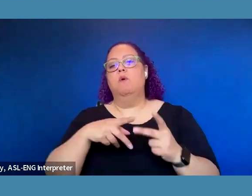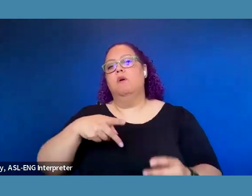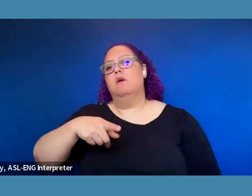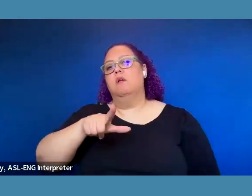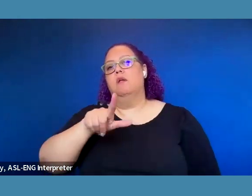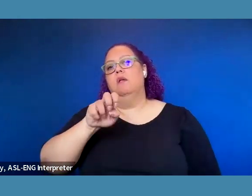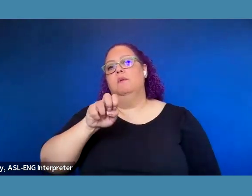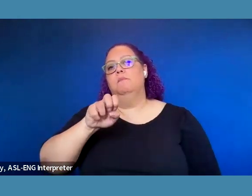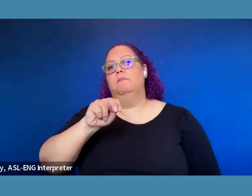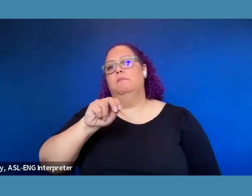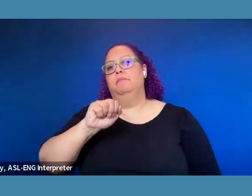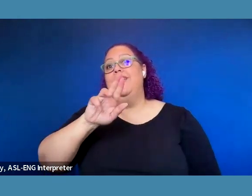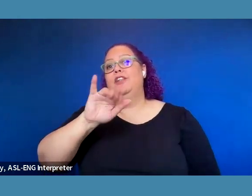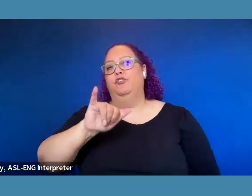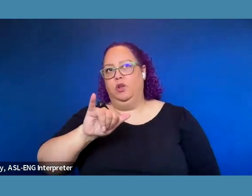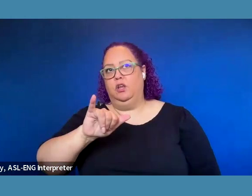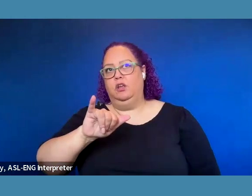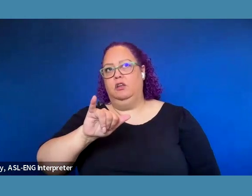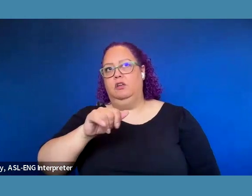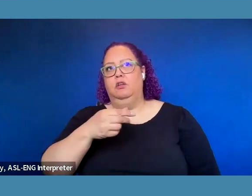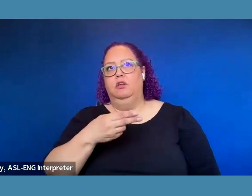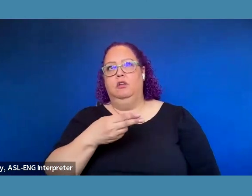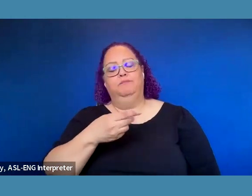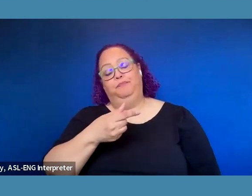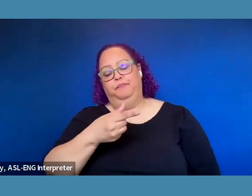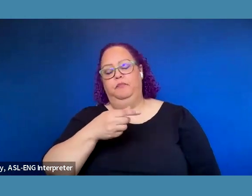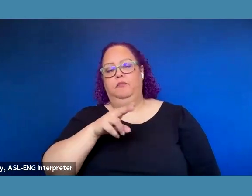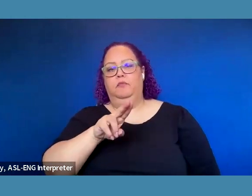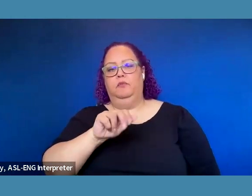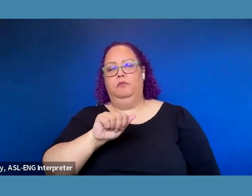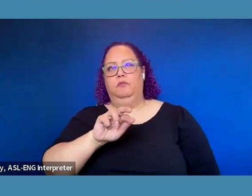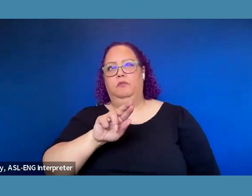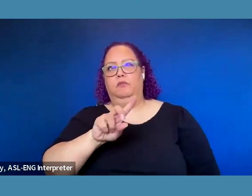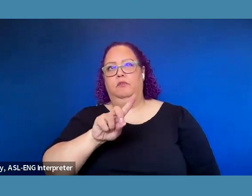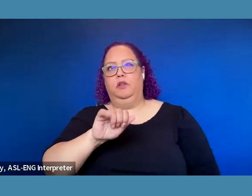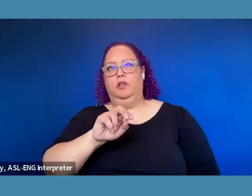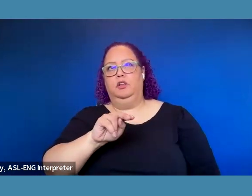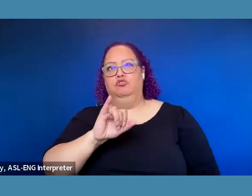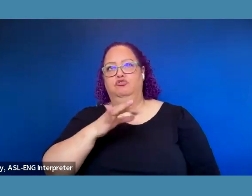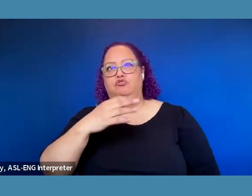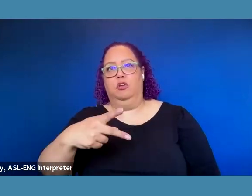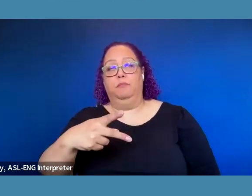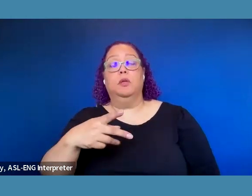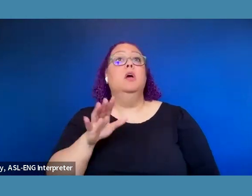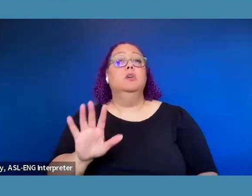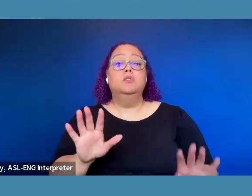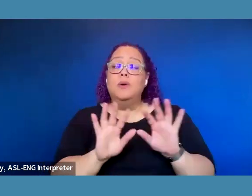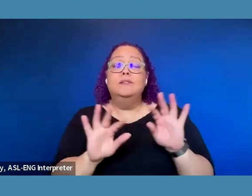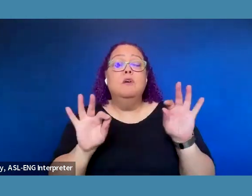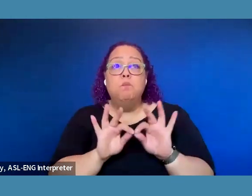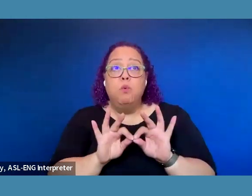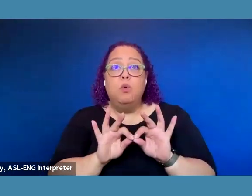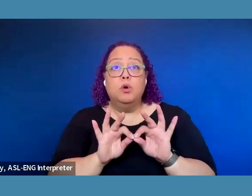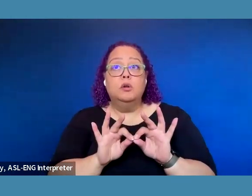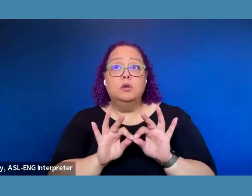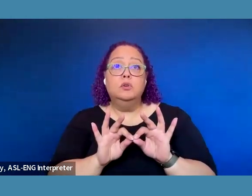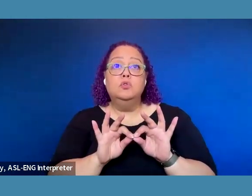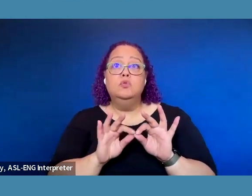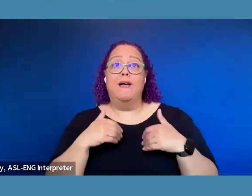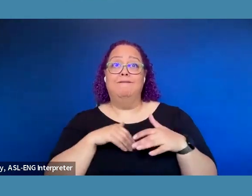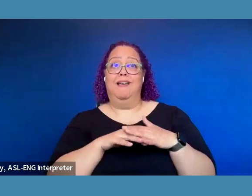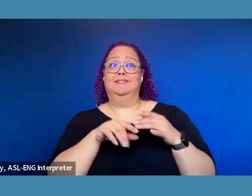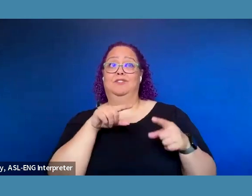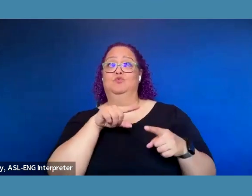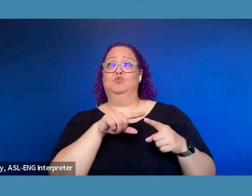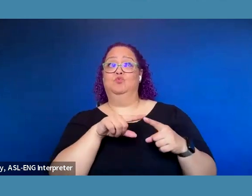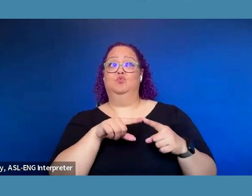really important to look to have access to those orders, and that if somebody doesn't, there